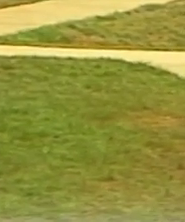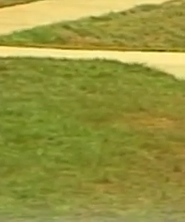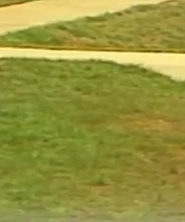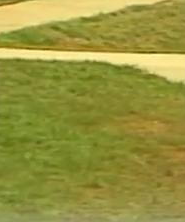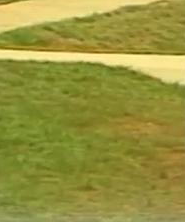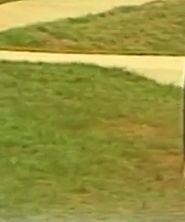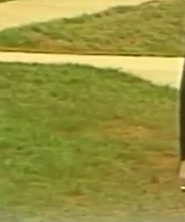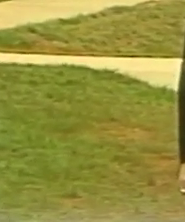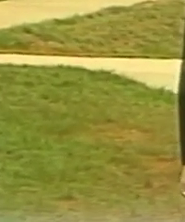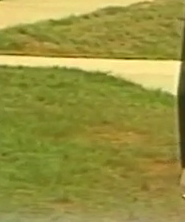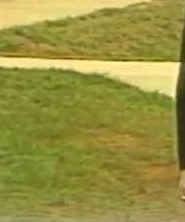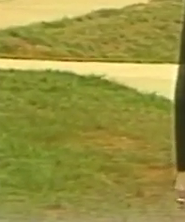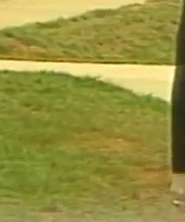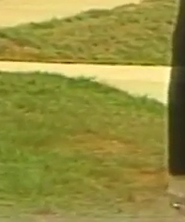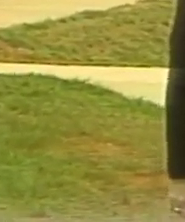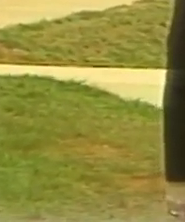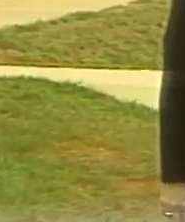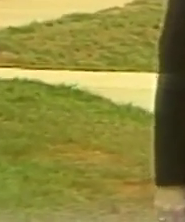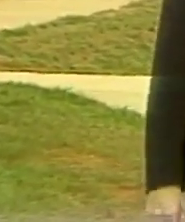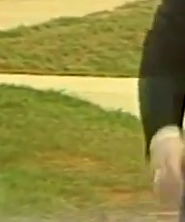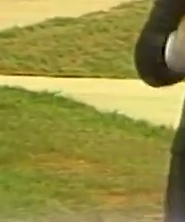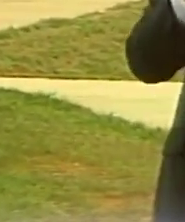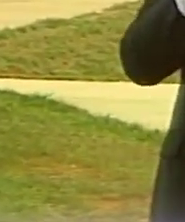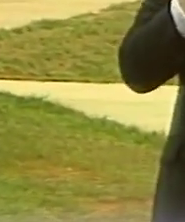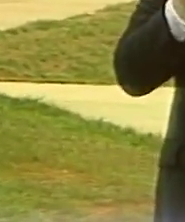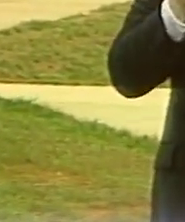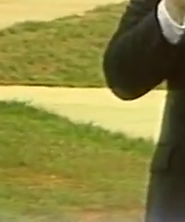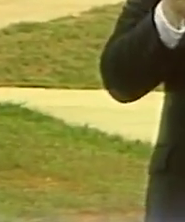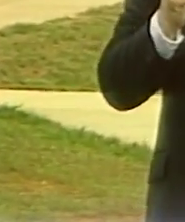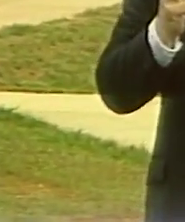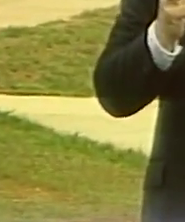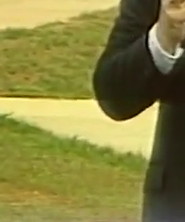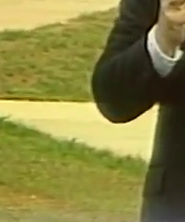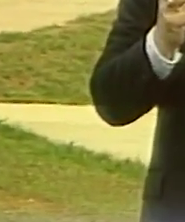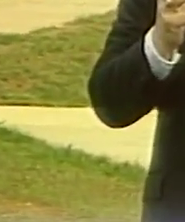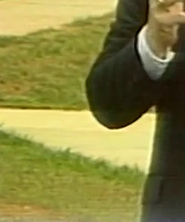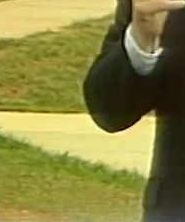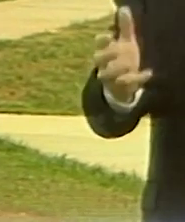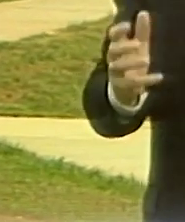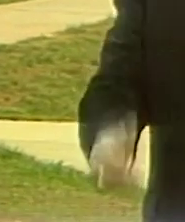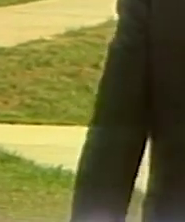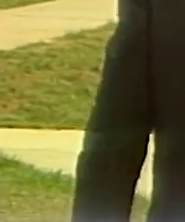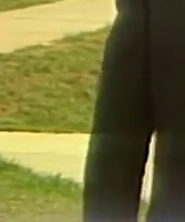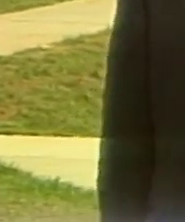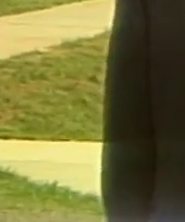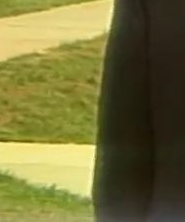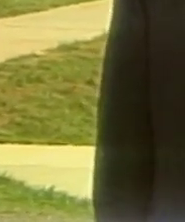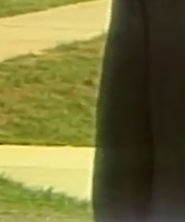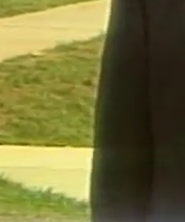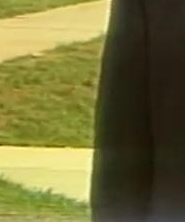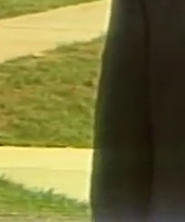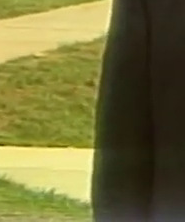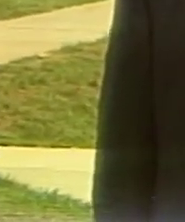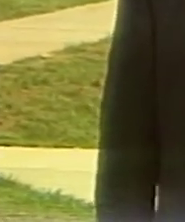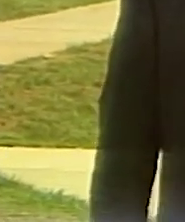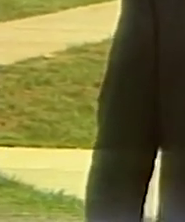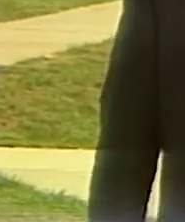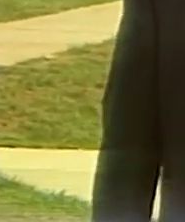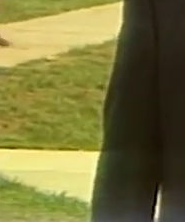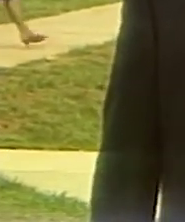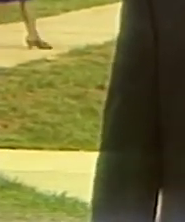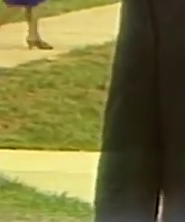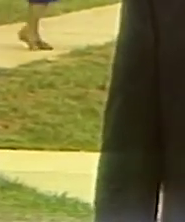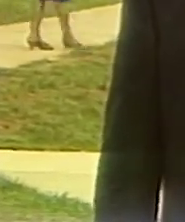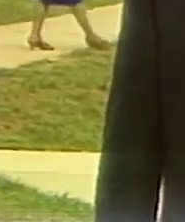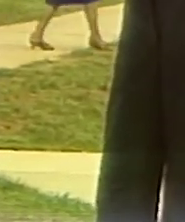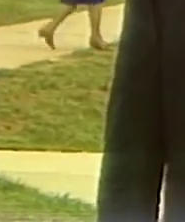attend the college and the various schools, training to be champions for Christ. This is a special mountain to us. We're just